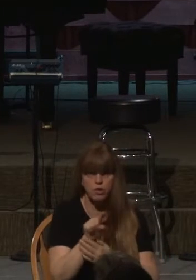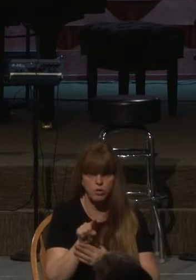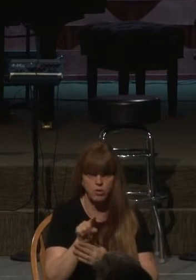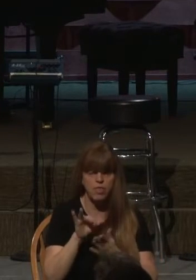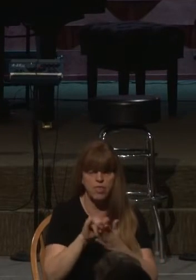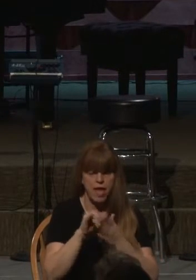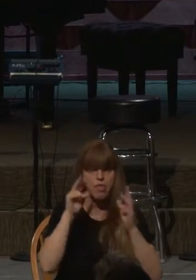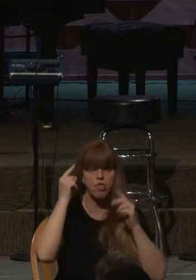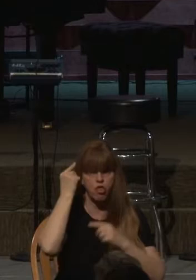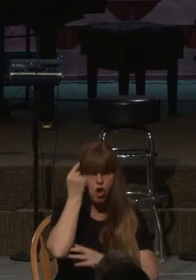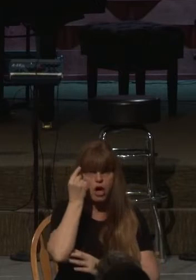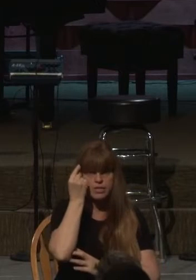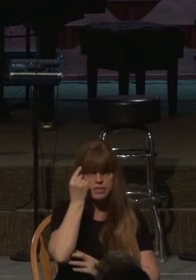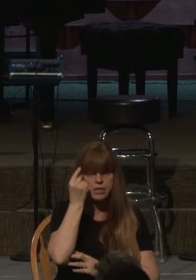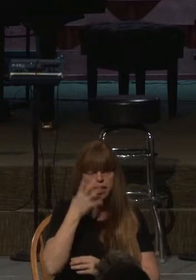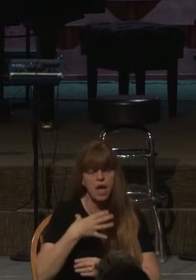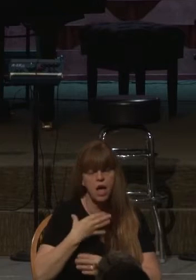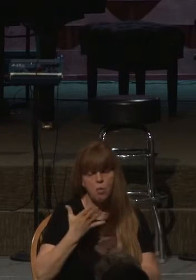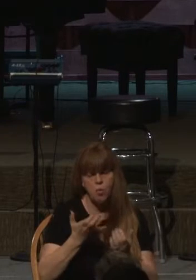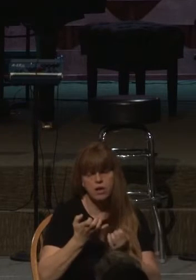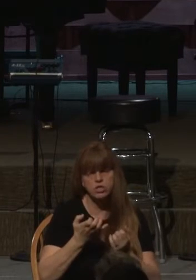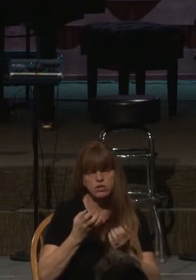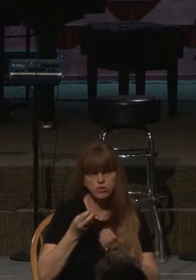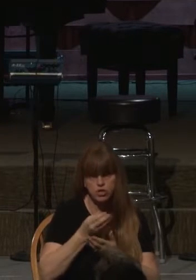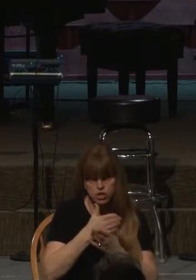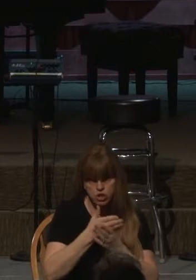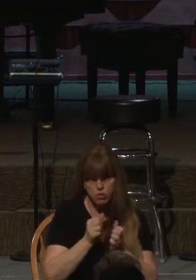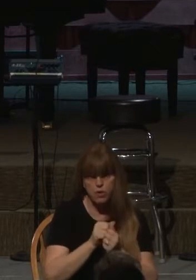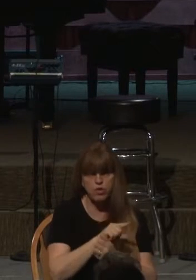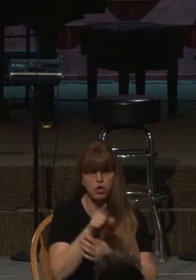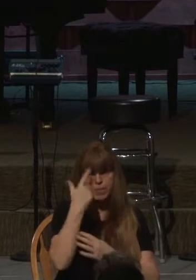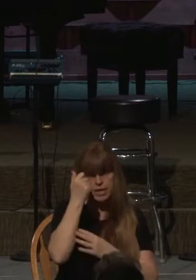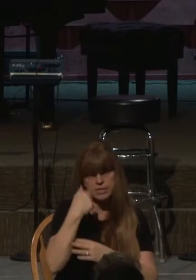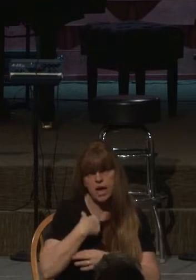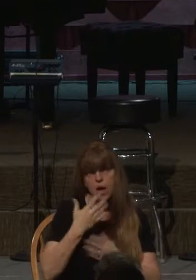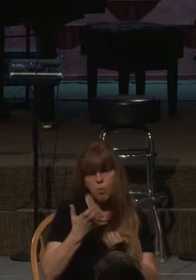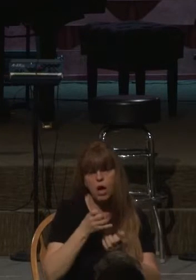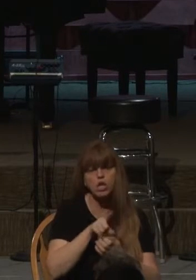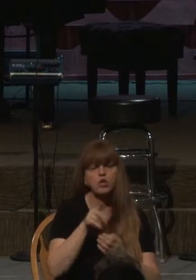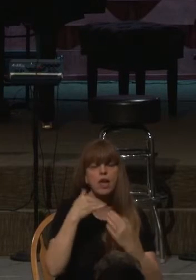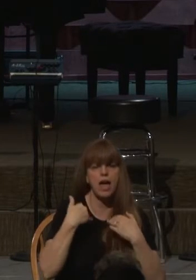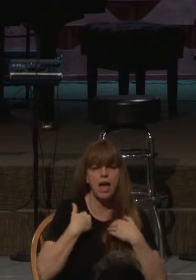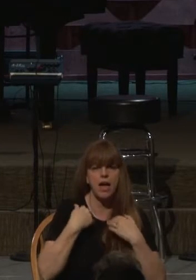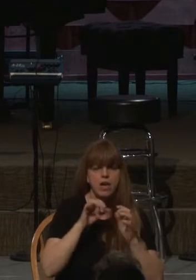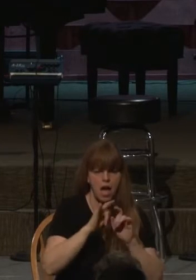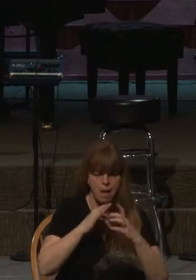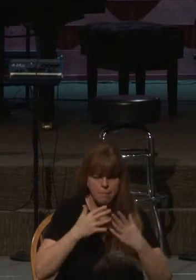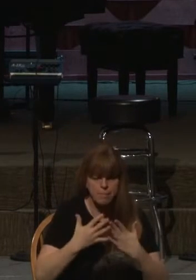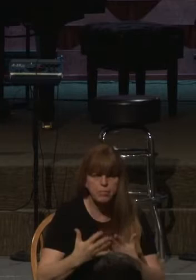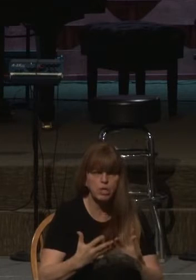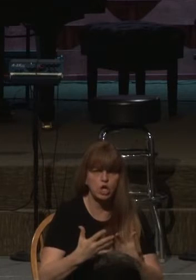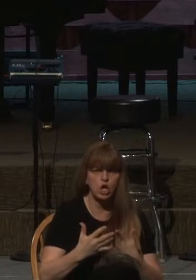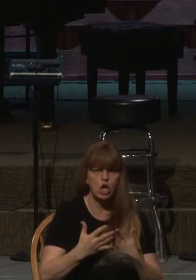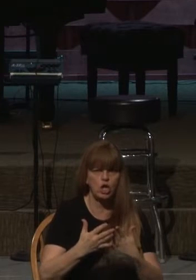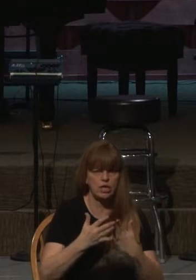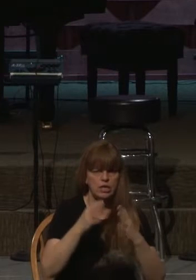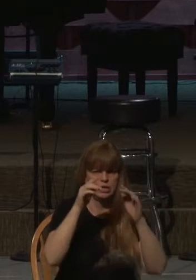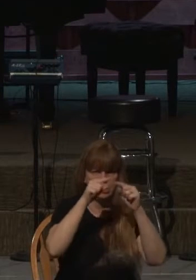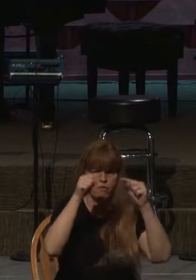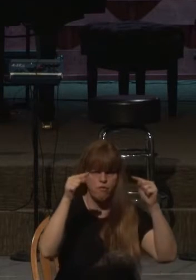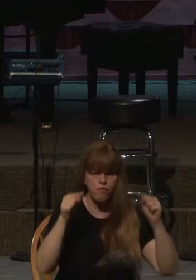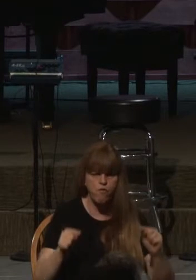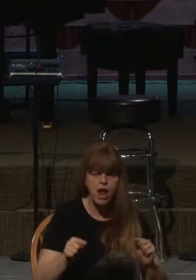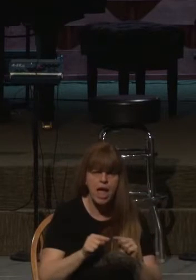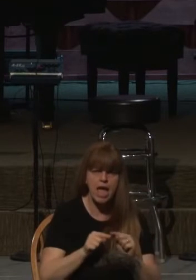thought. And I want to expose you to it because I want you to have a biblical frame of reference as